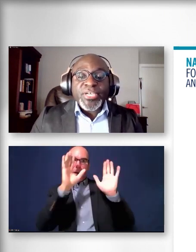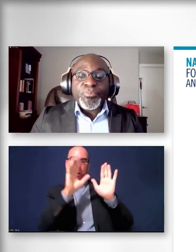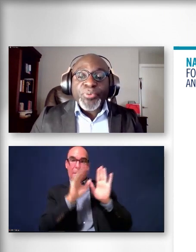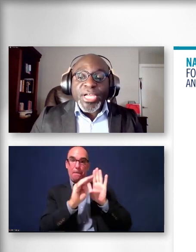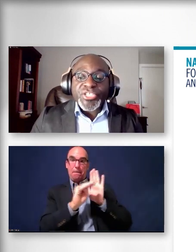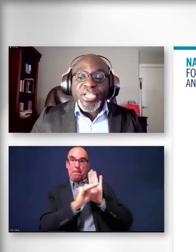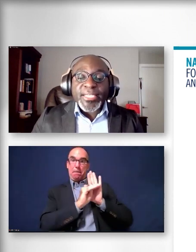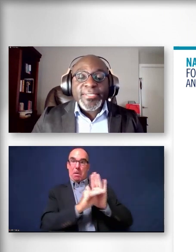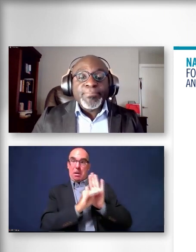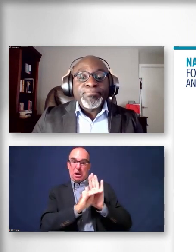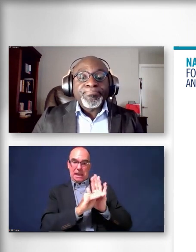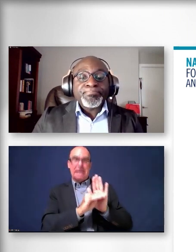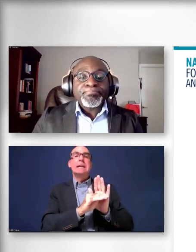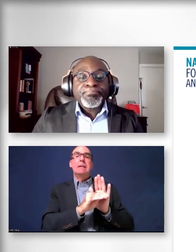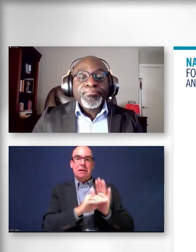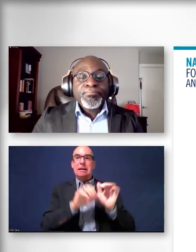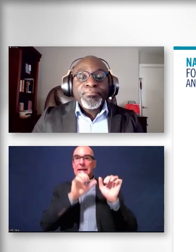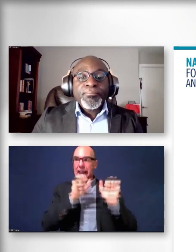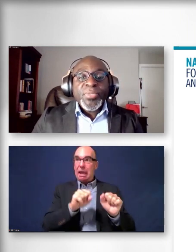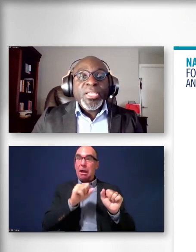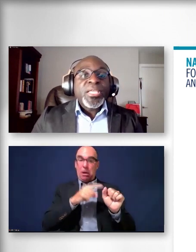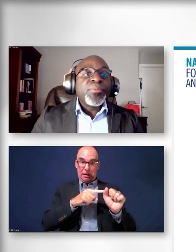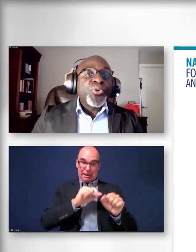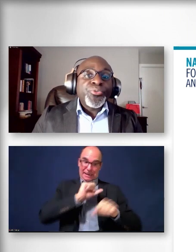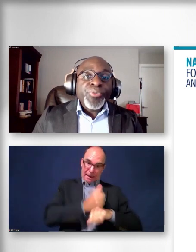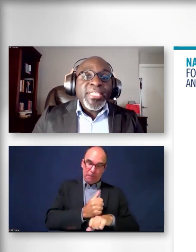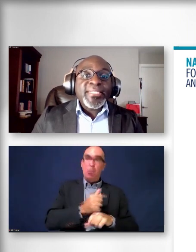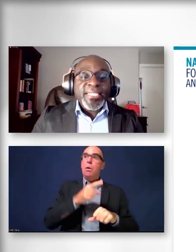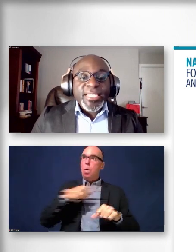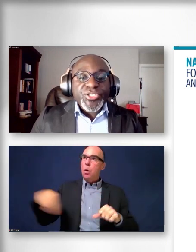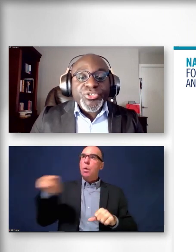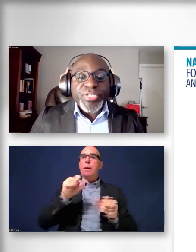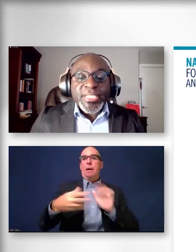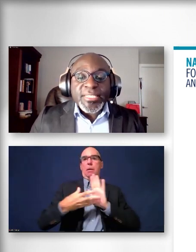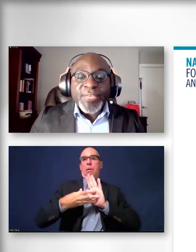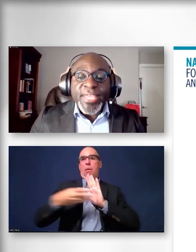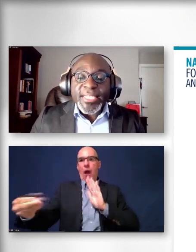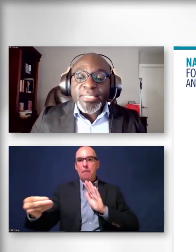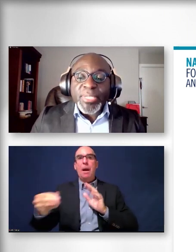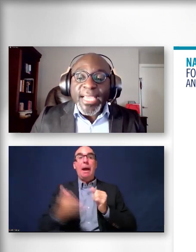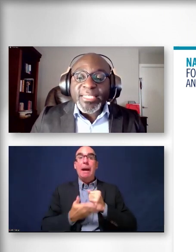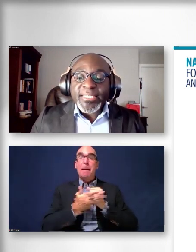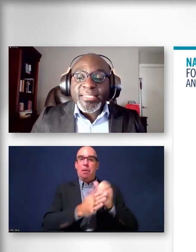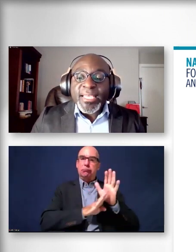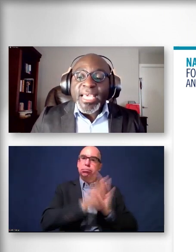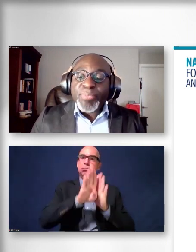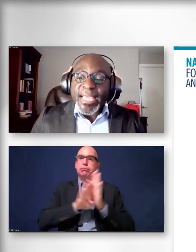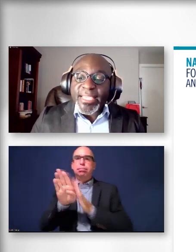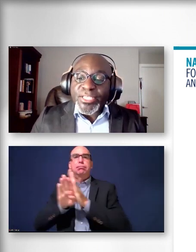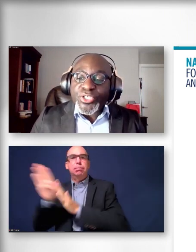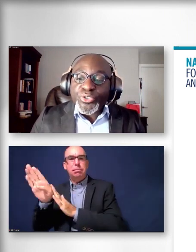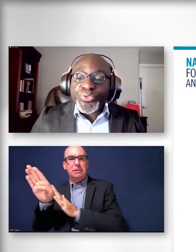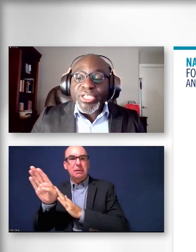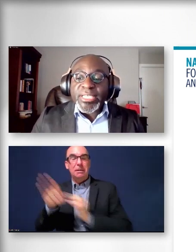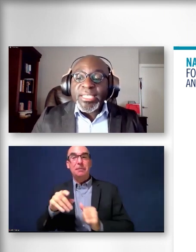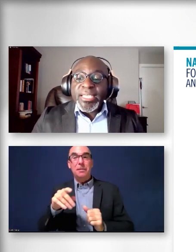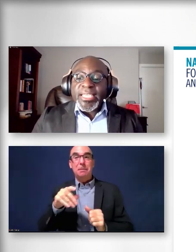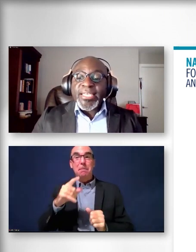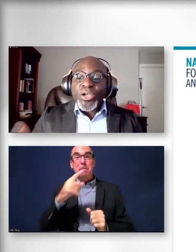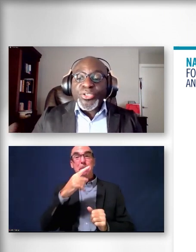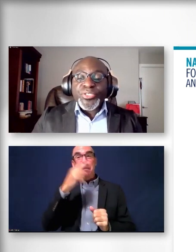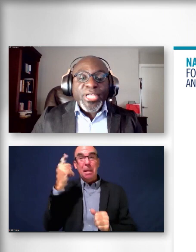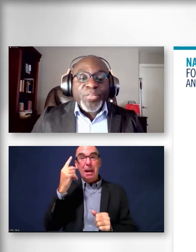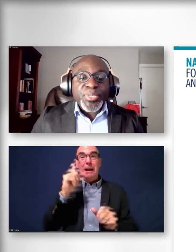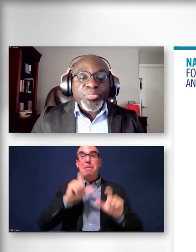sorts of projects. And more recent histories of anti-Blackness and Black exclusion